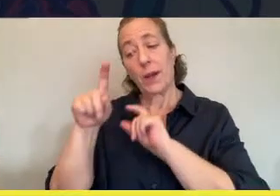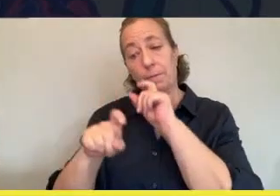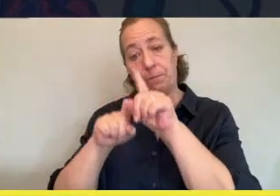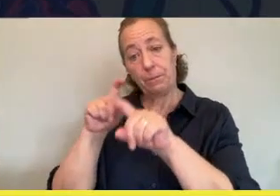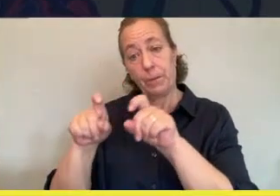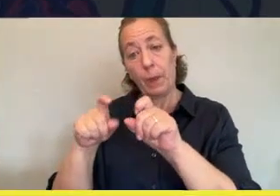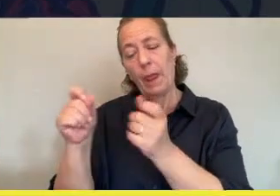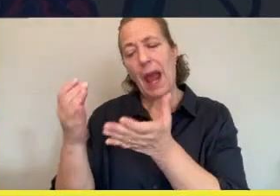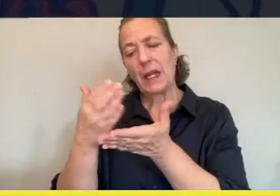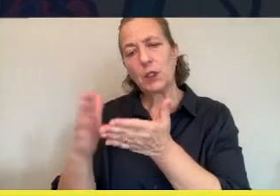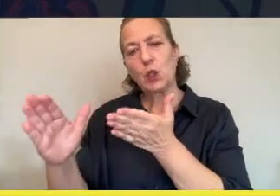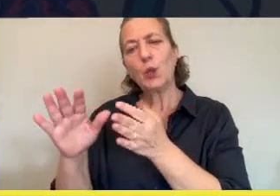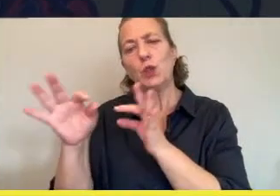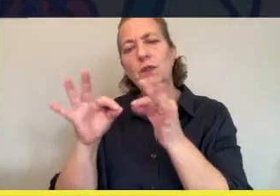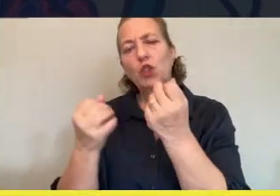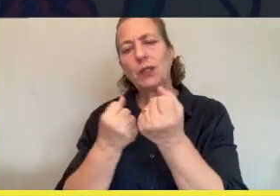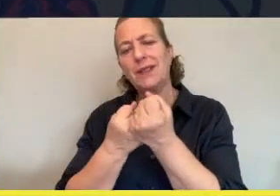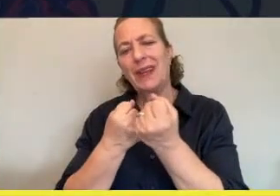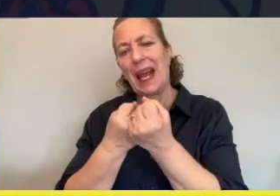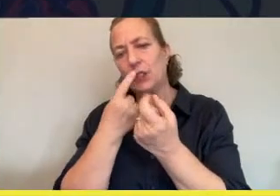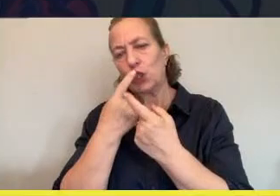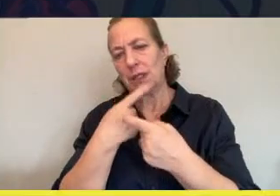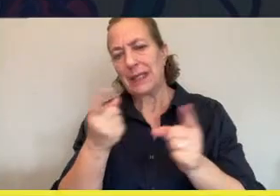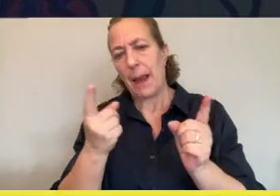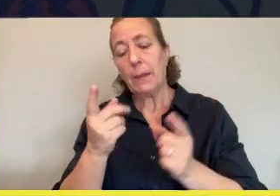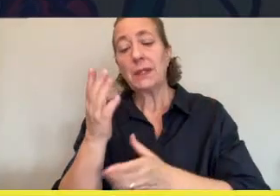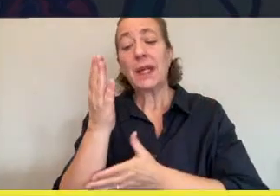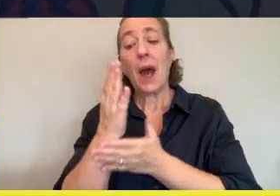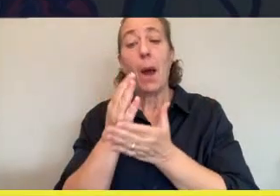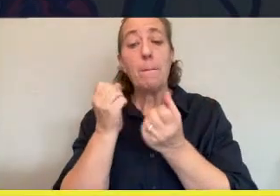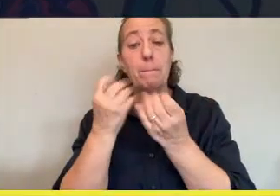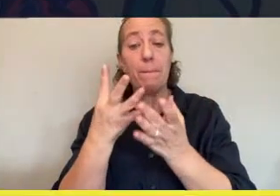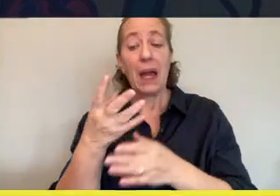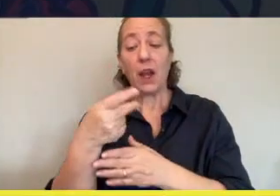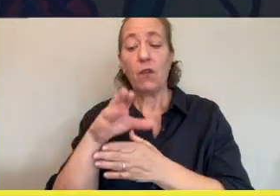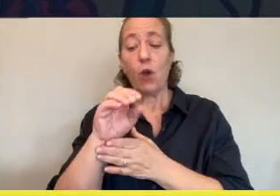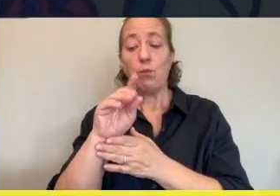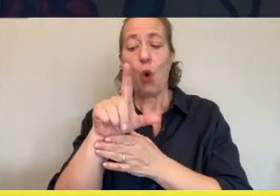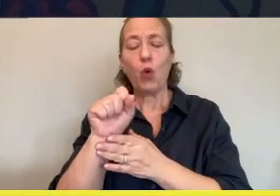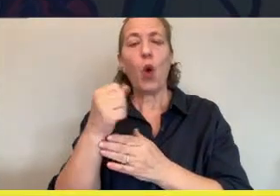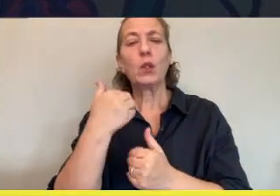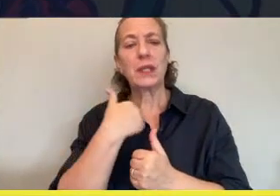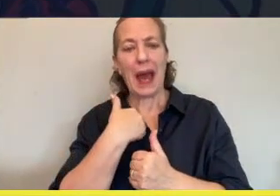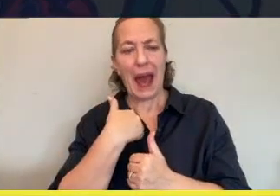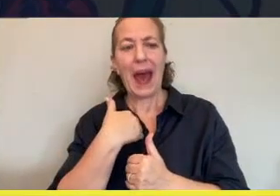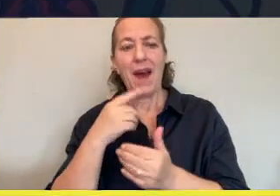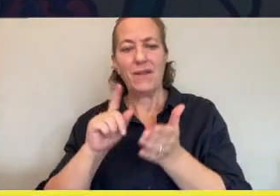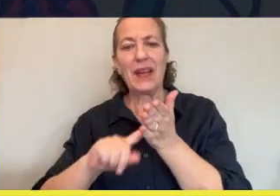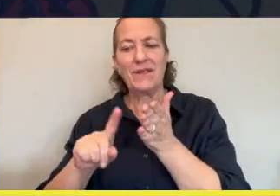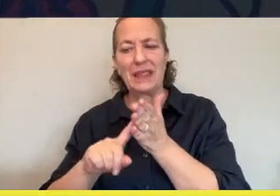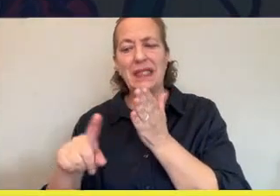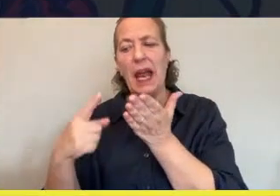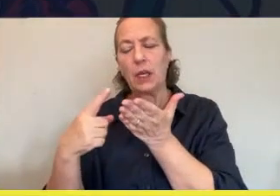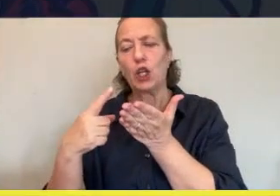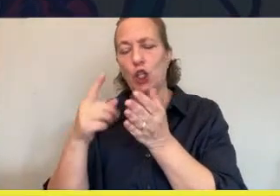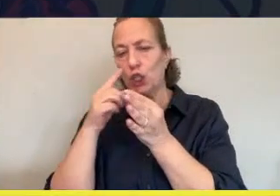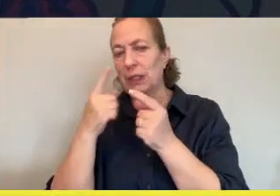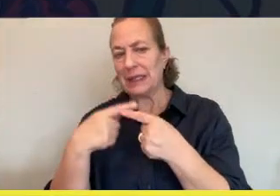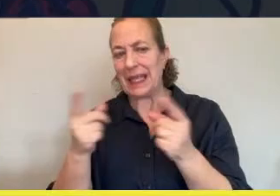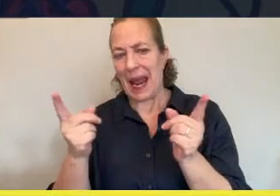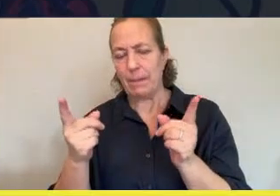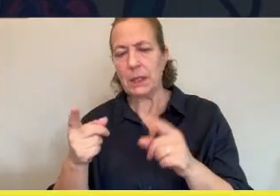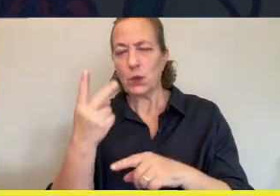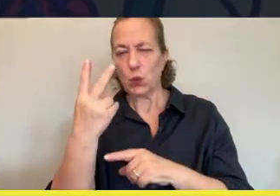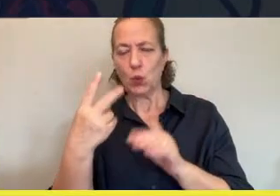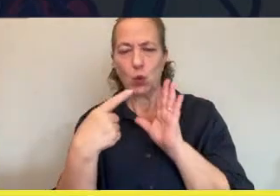justification statements. Many of the study protocols had investigator discretion statements. Just 2 examples here. One